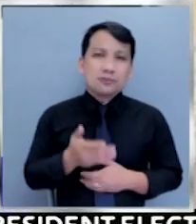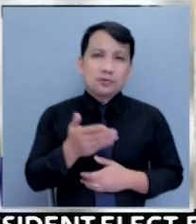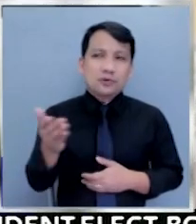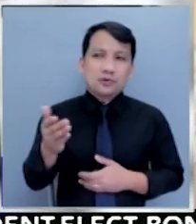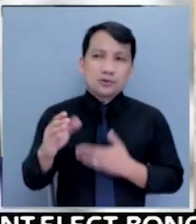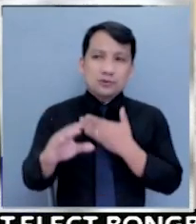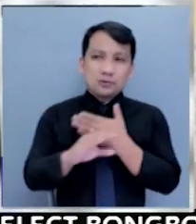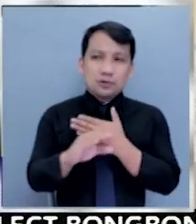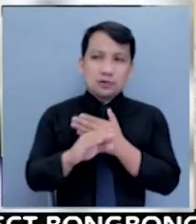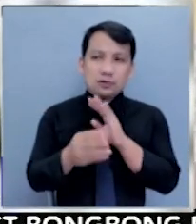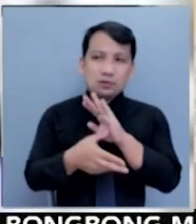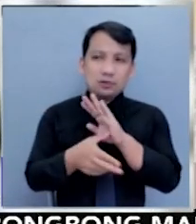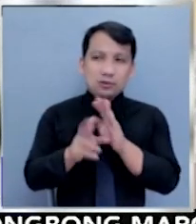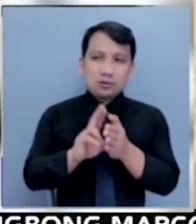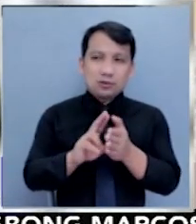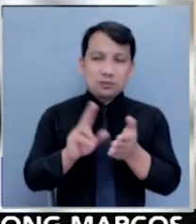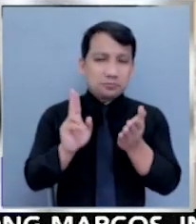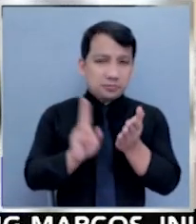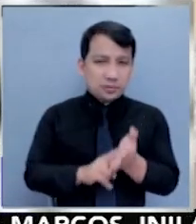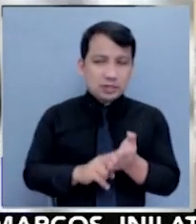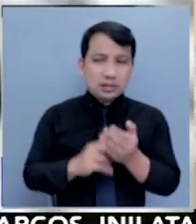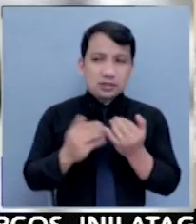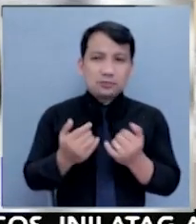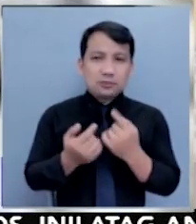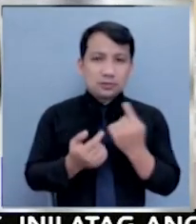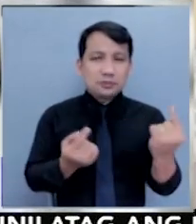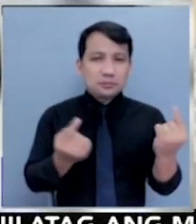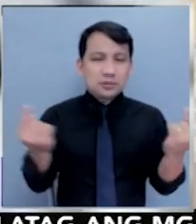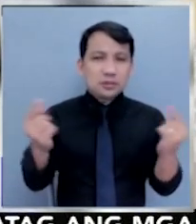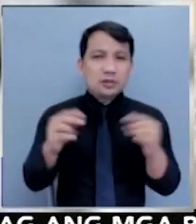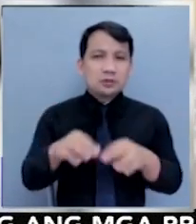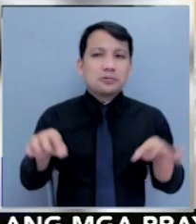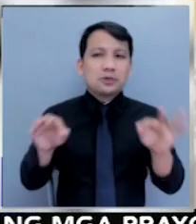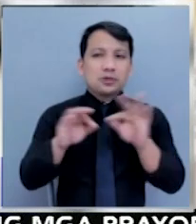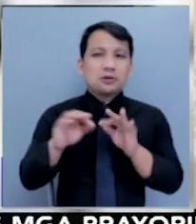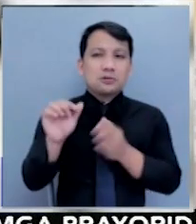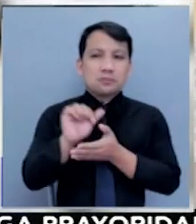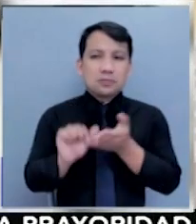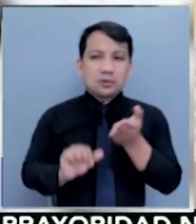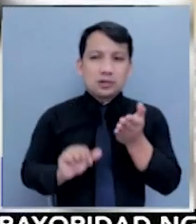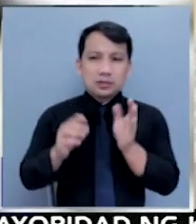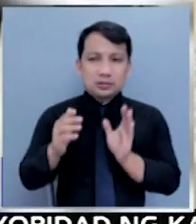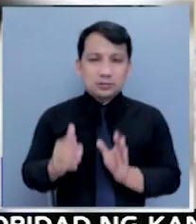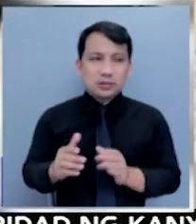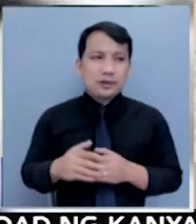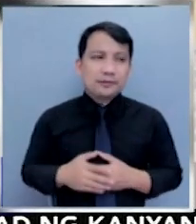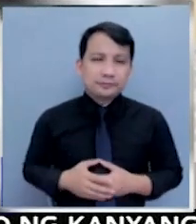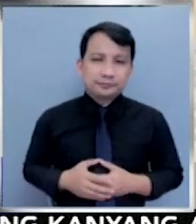renewal of its most valued artists.